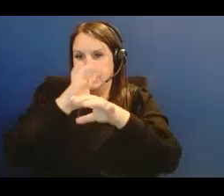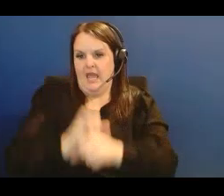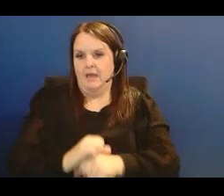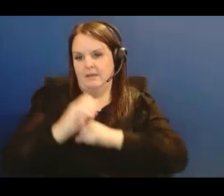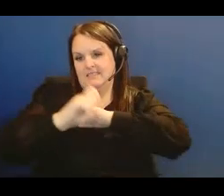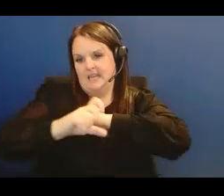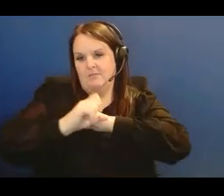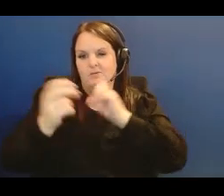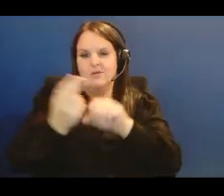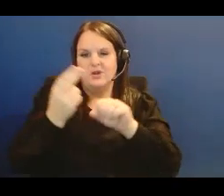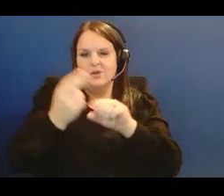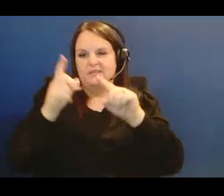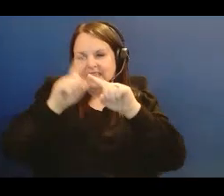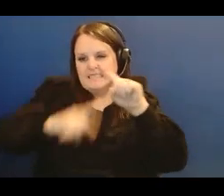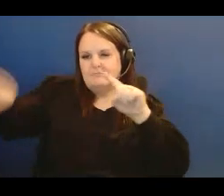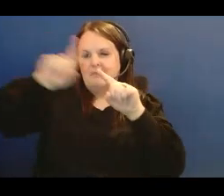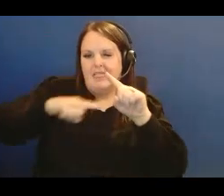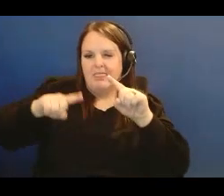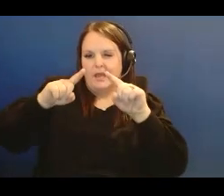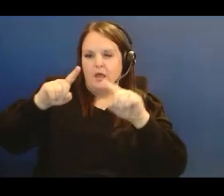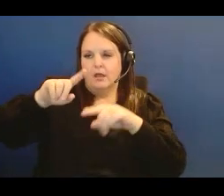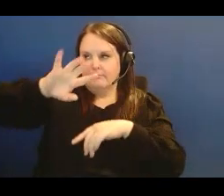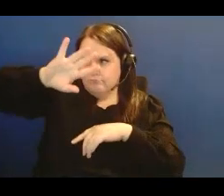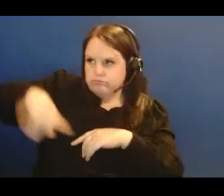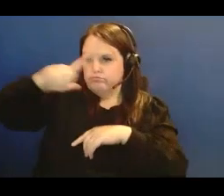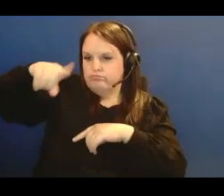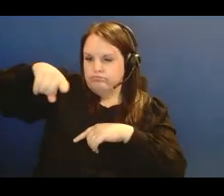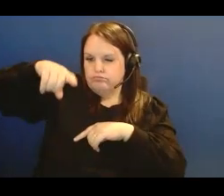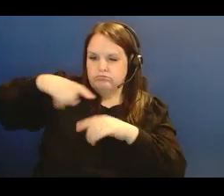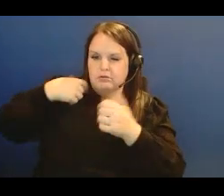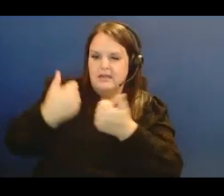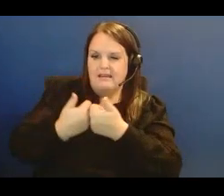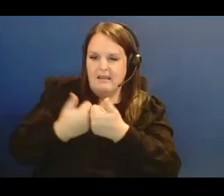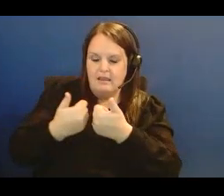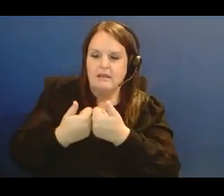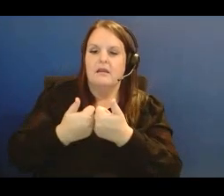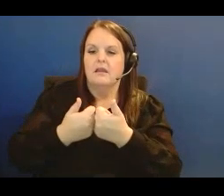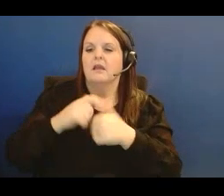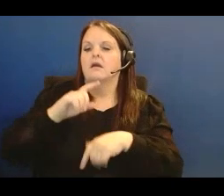spin the wheel kind of game. And we had questions that were age